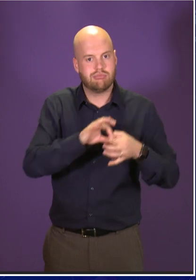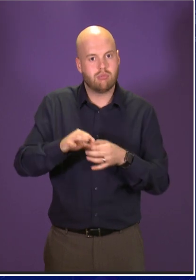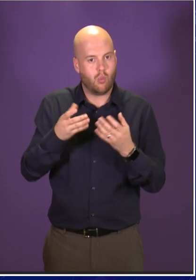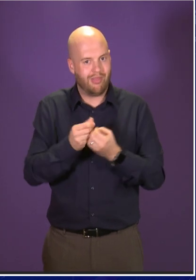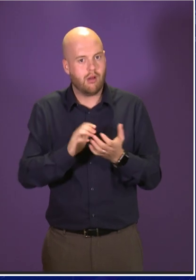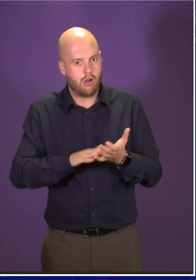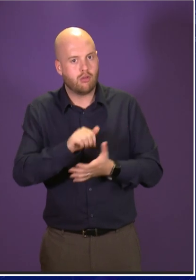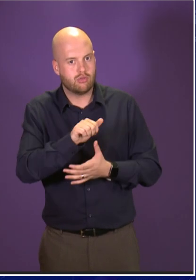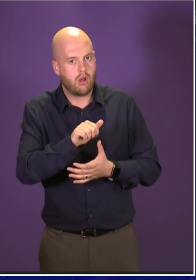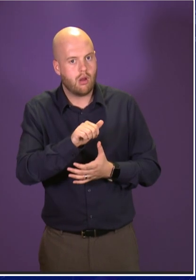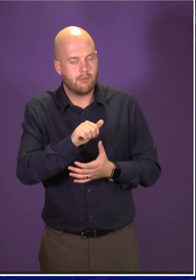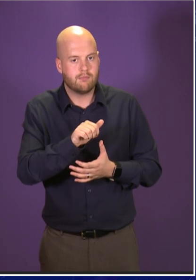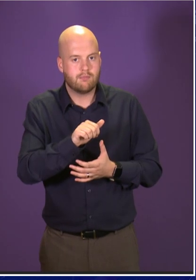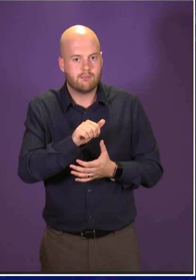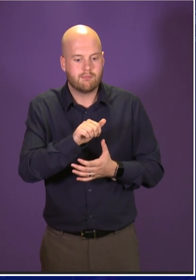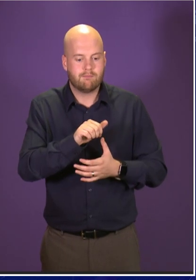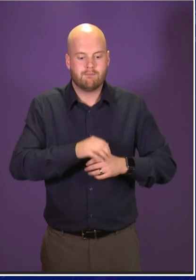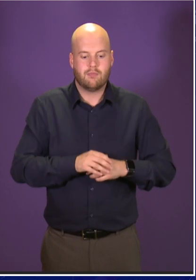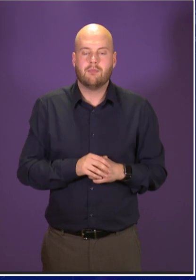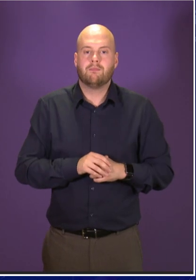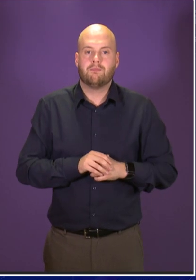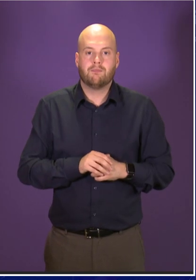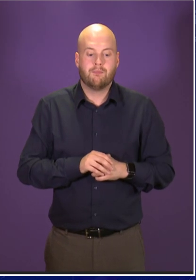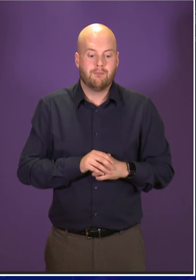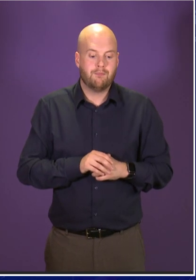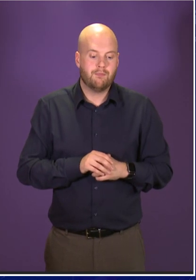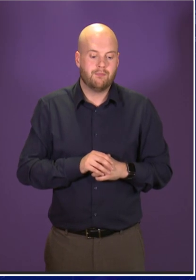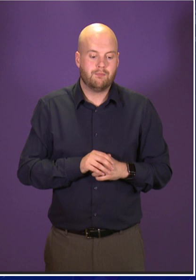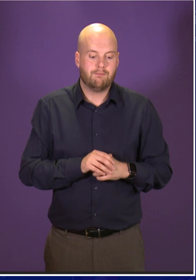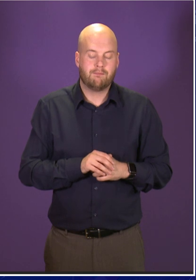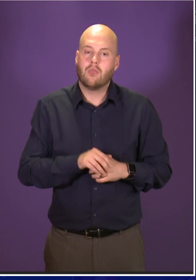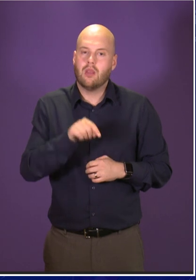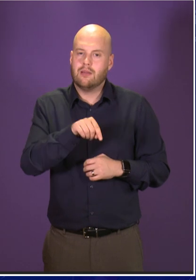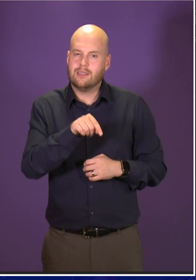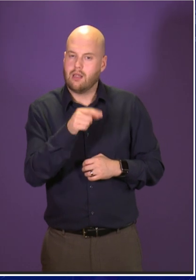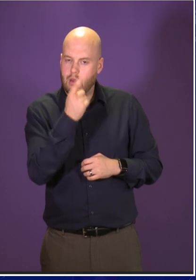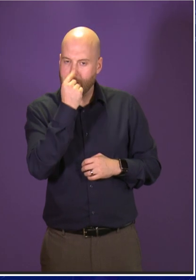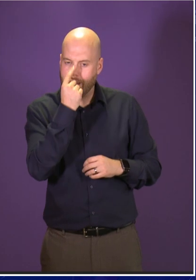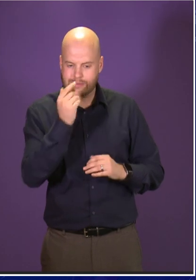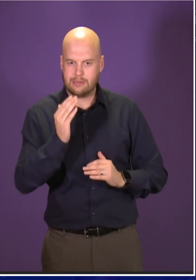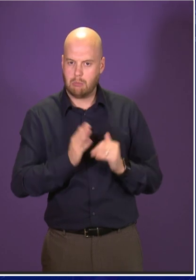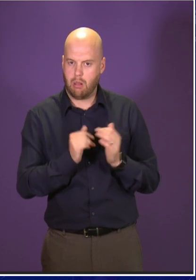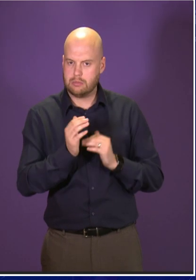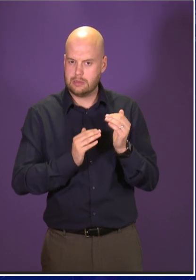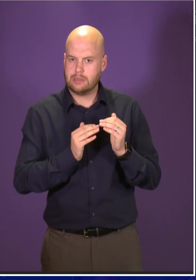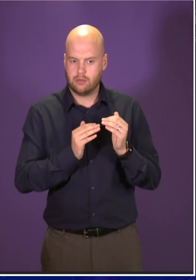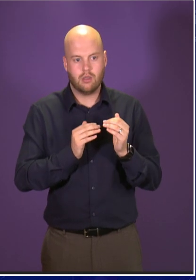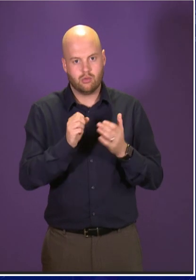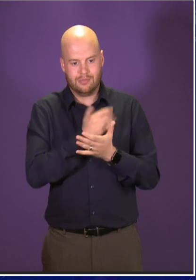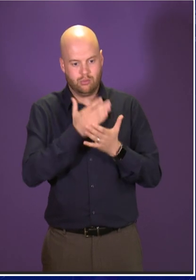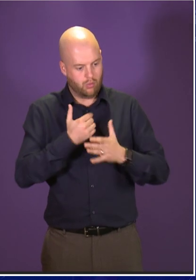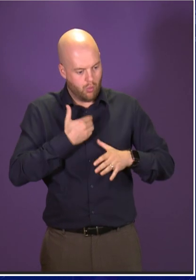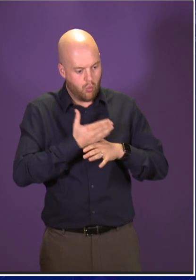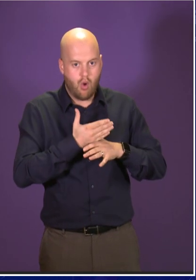a facilitating and capacity building agent and work to bring culture closer to the people and vice